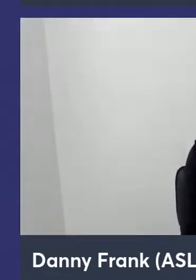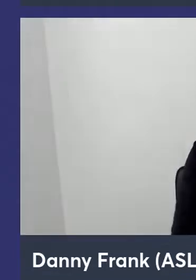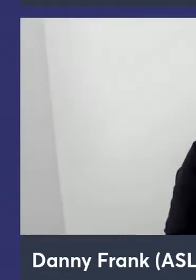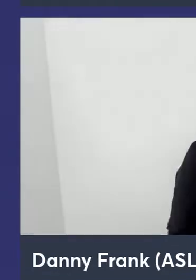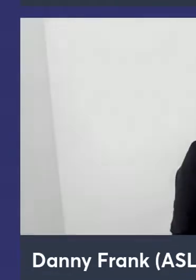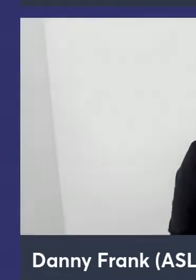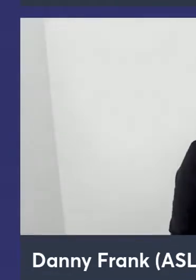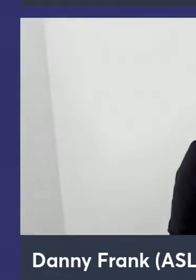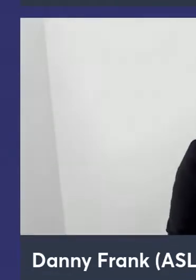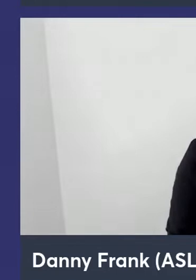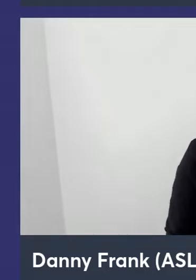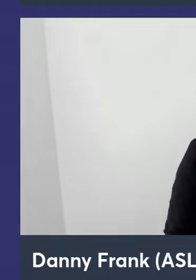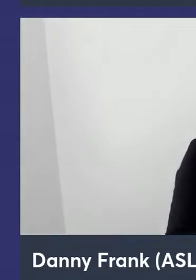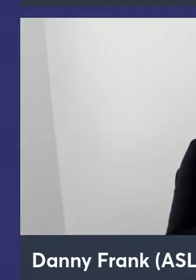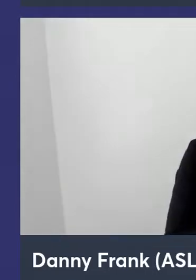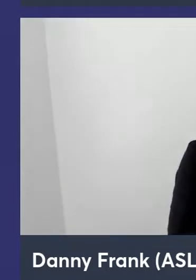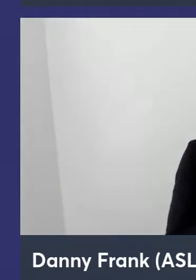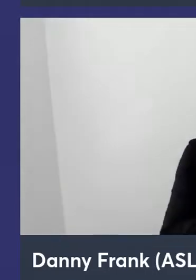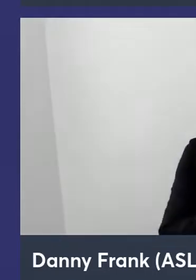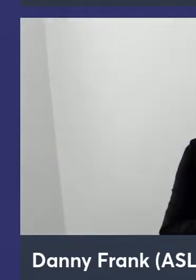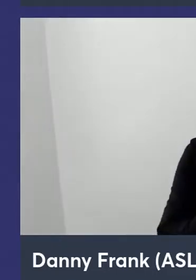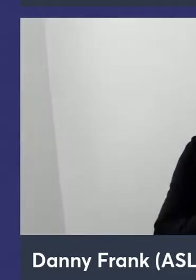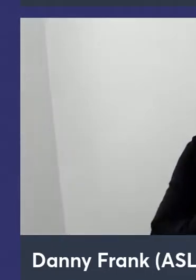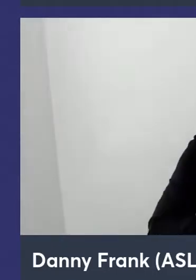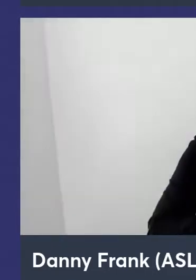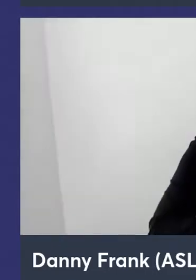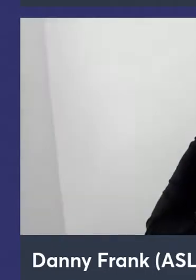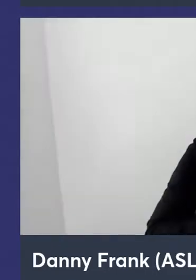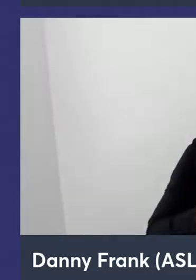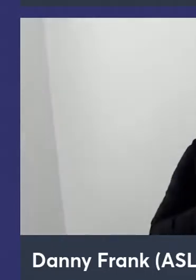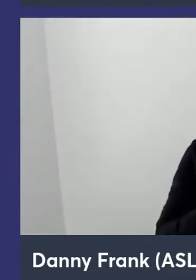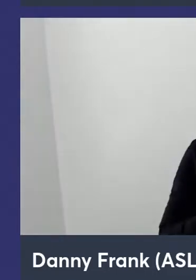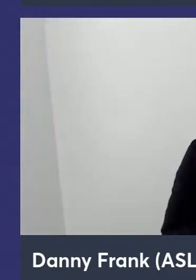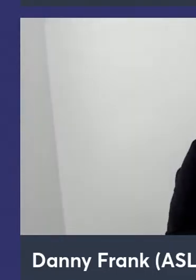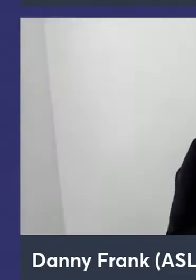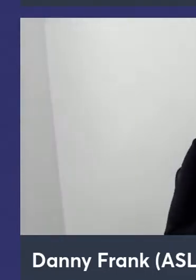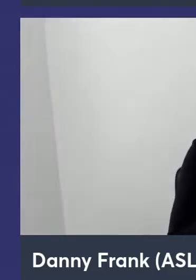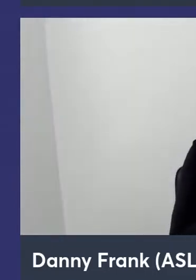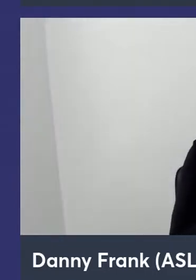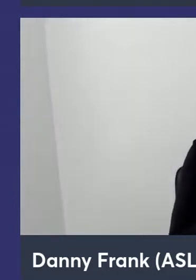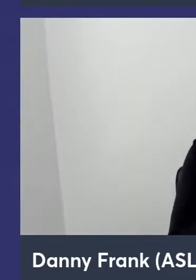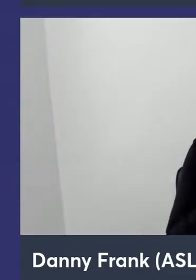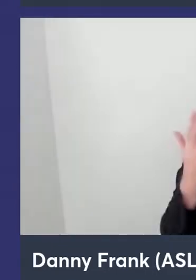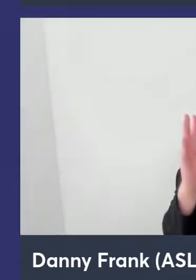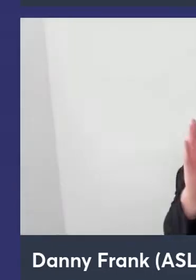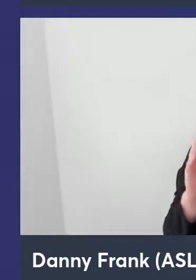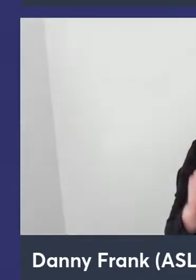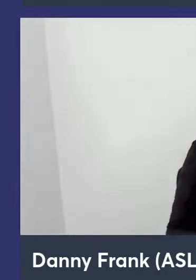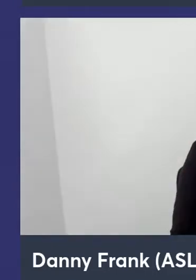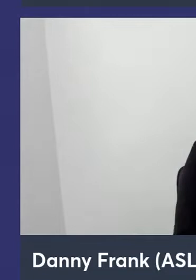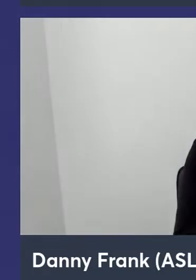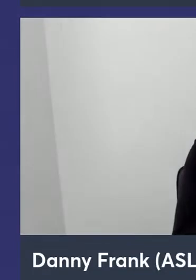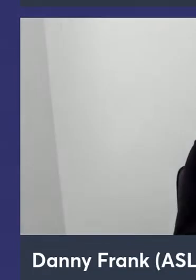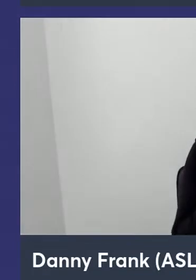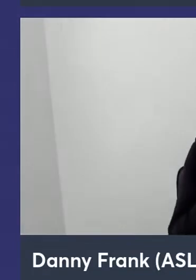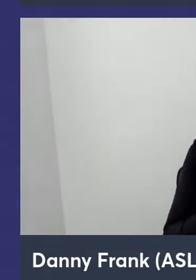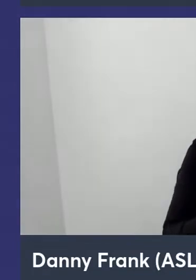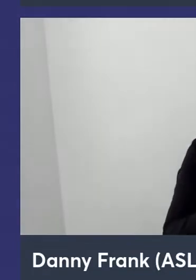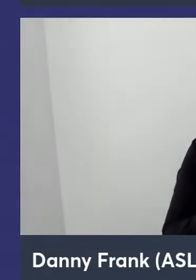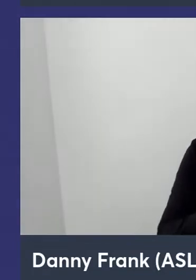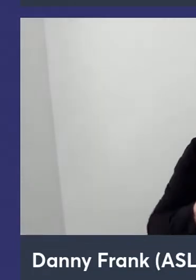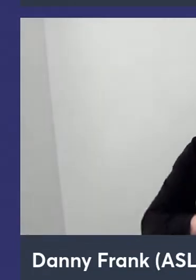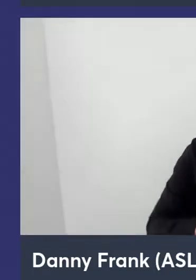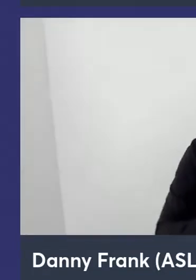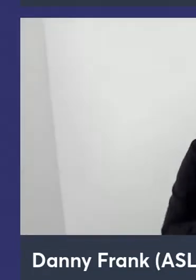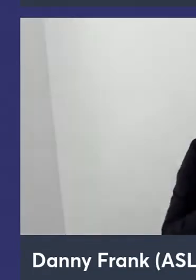trial that would run would essentially have used this combination and would just use one algorithm. So we were getting this feedback from customers that they want to use